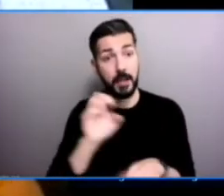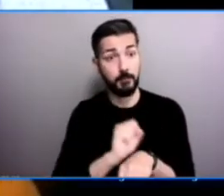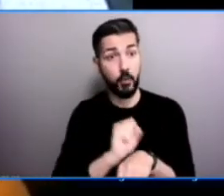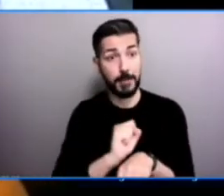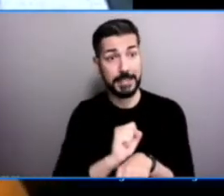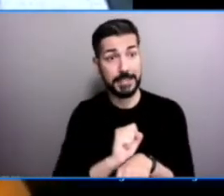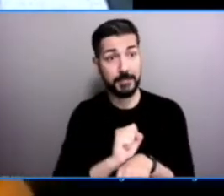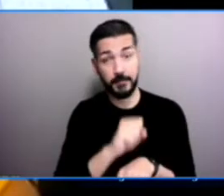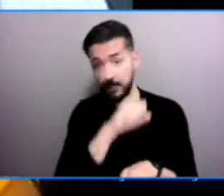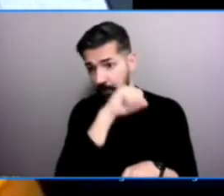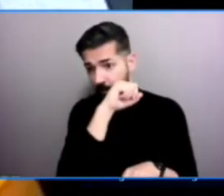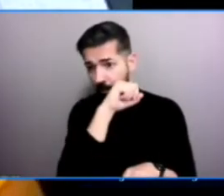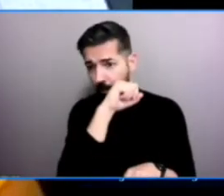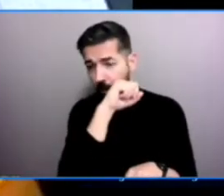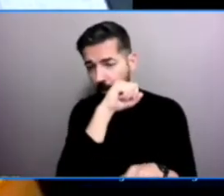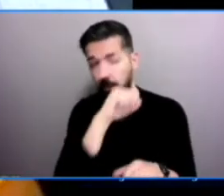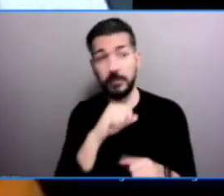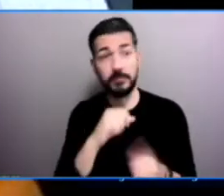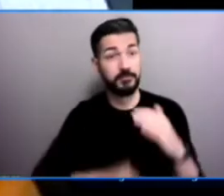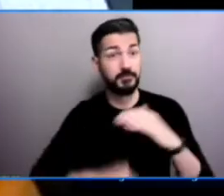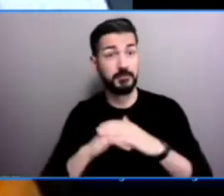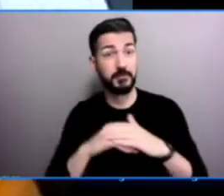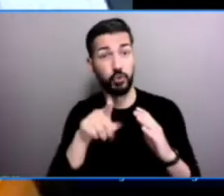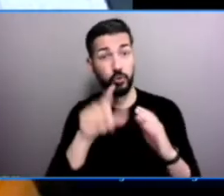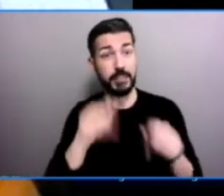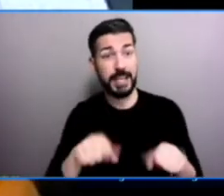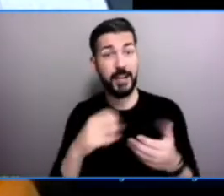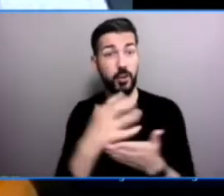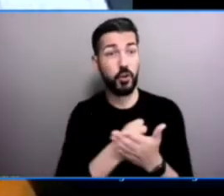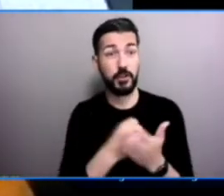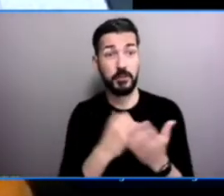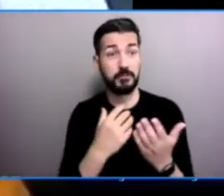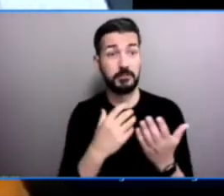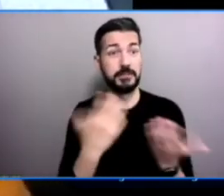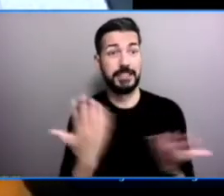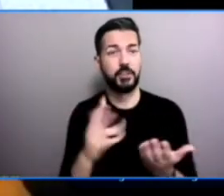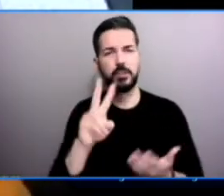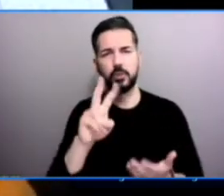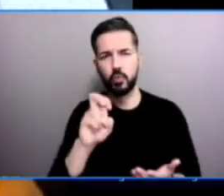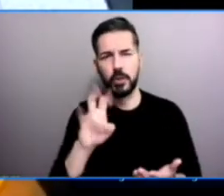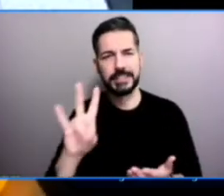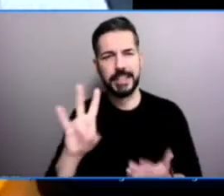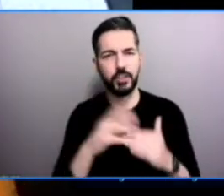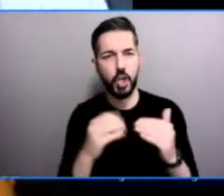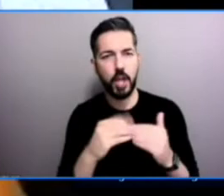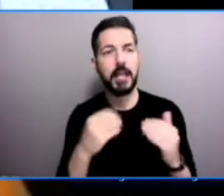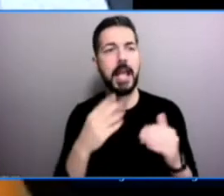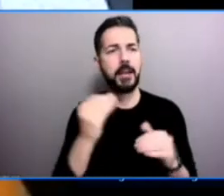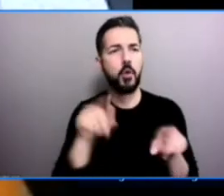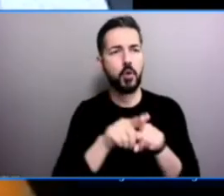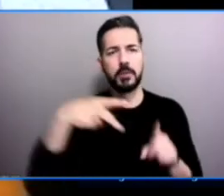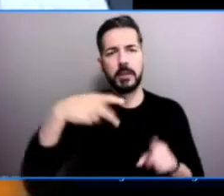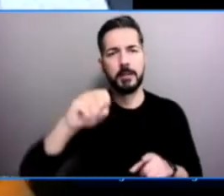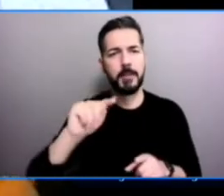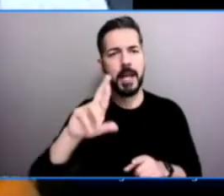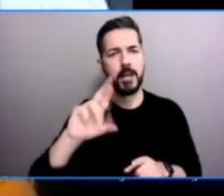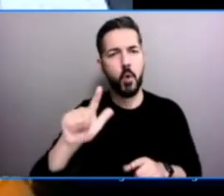And for your initiative, did you win? And what do you believe the initiative accomplished?